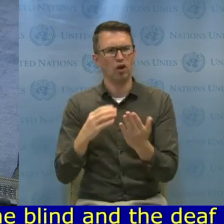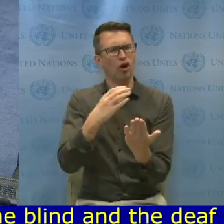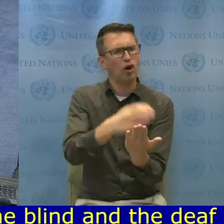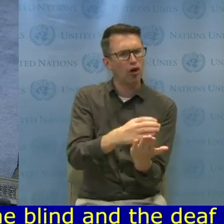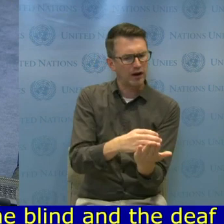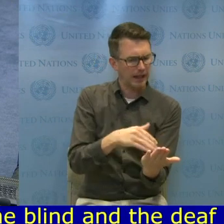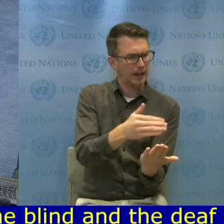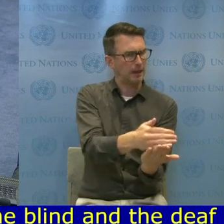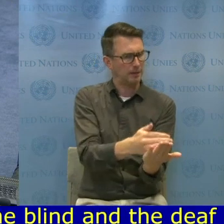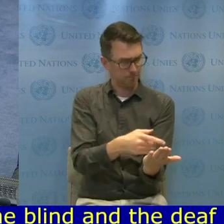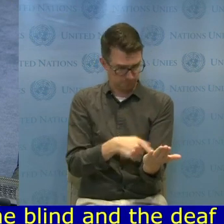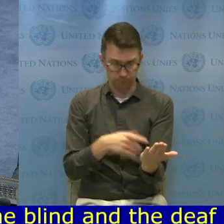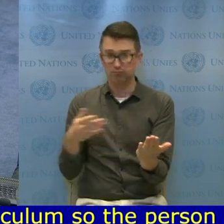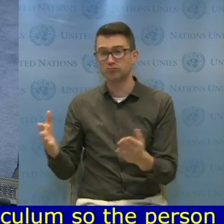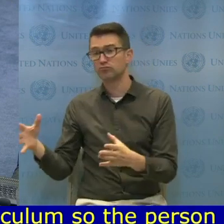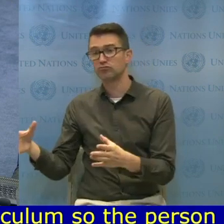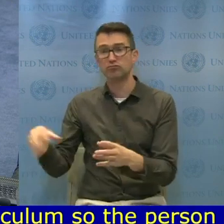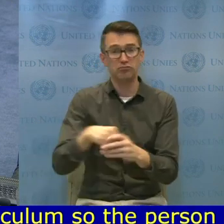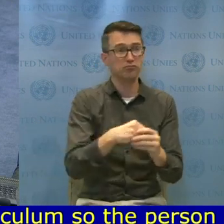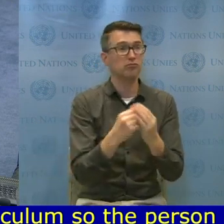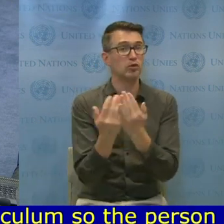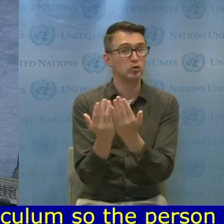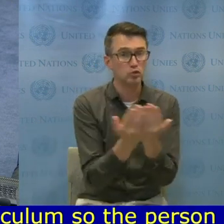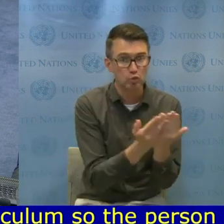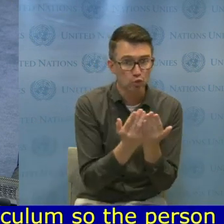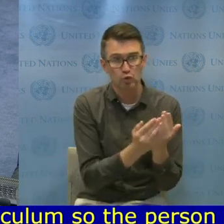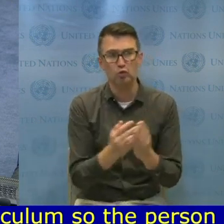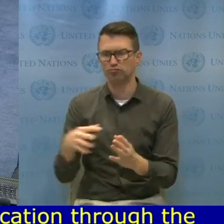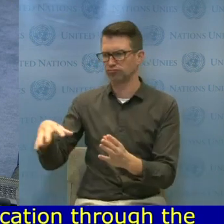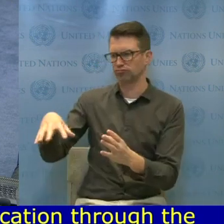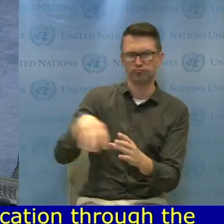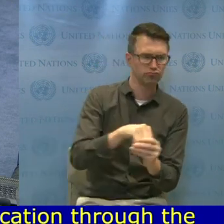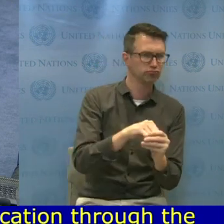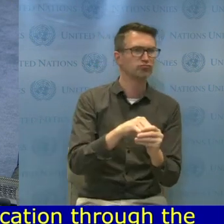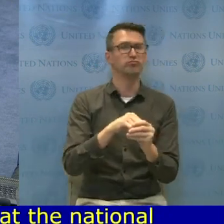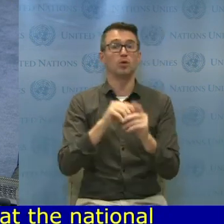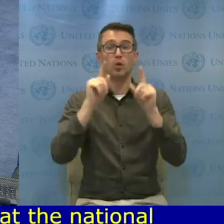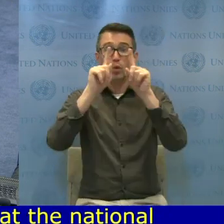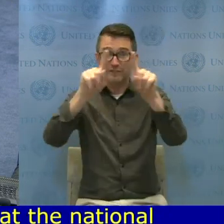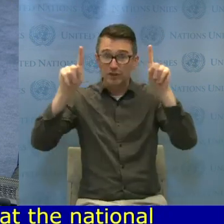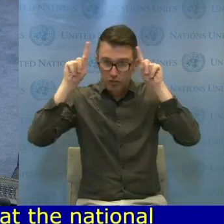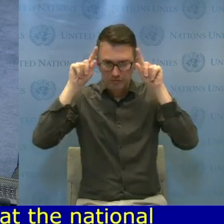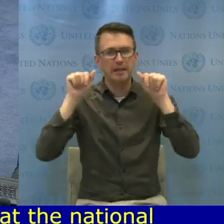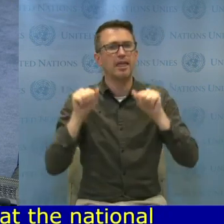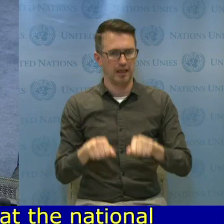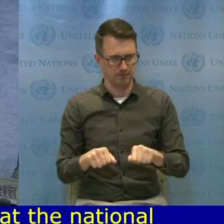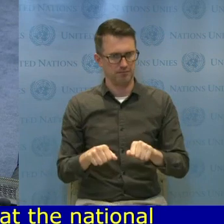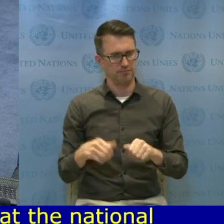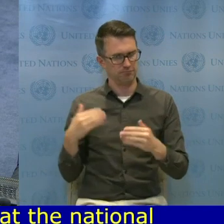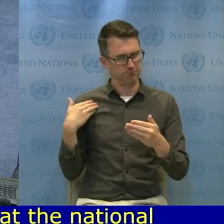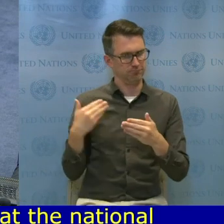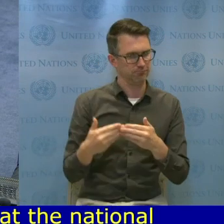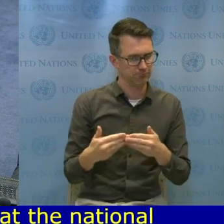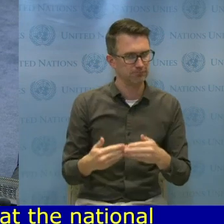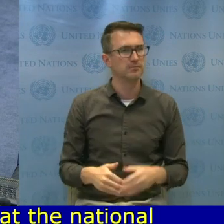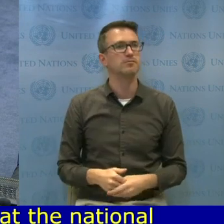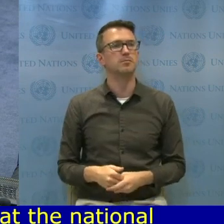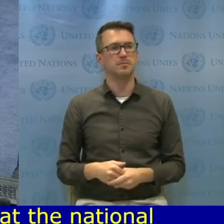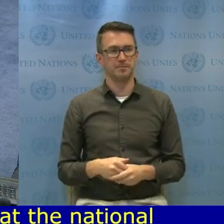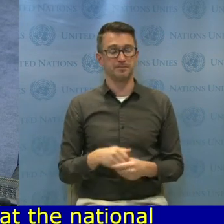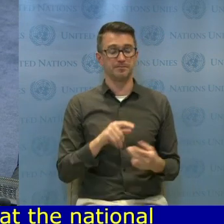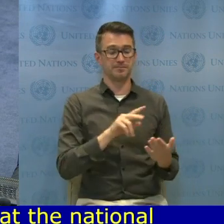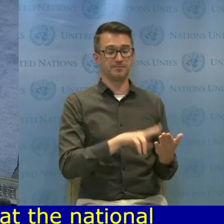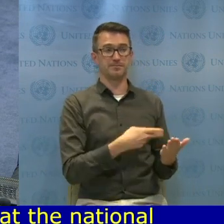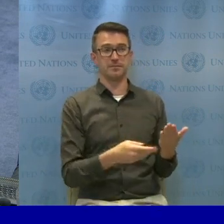local university. Madam Chair, it is very important to fully implement the CRPD in protecting and promoting the right